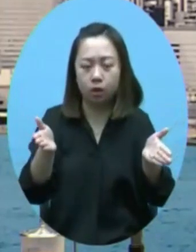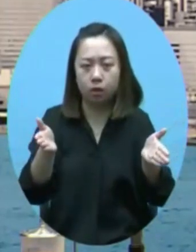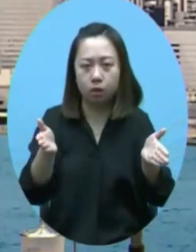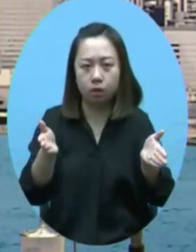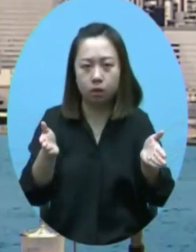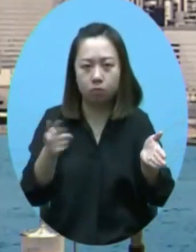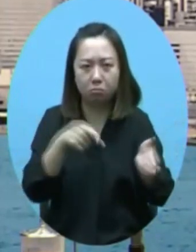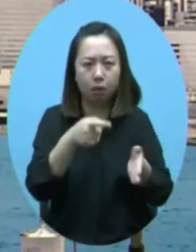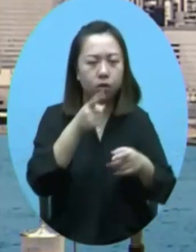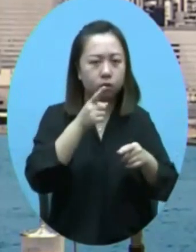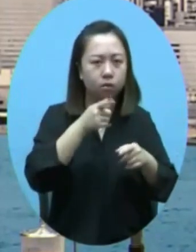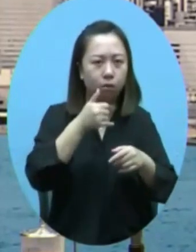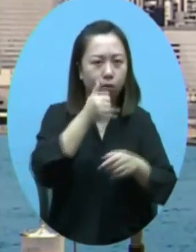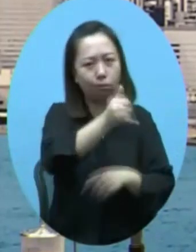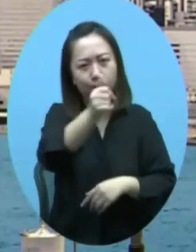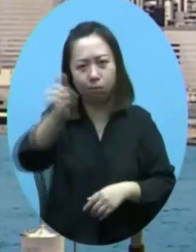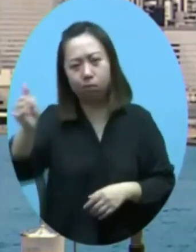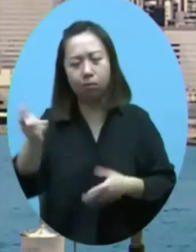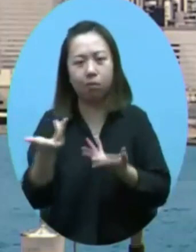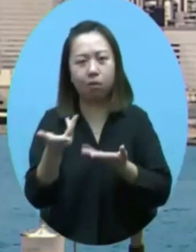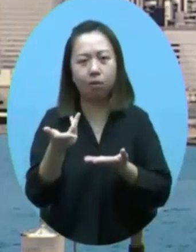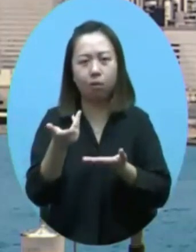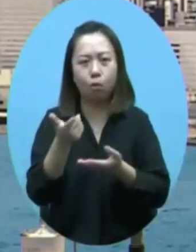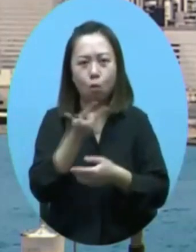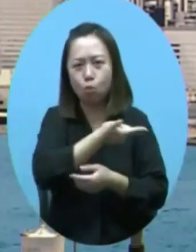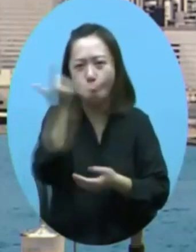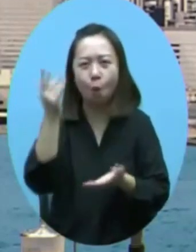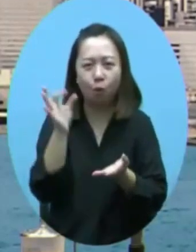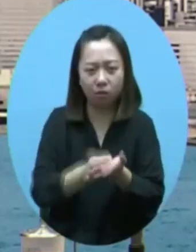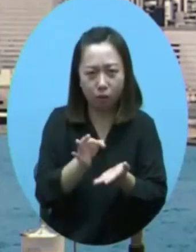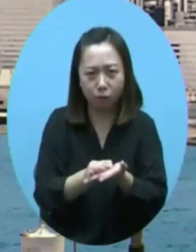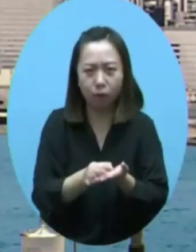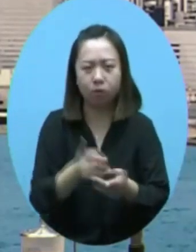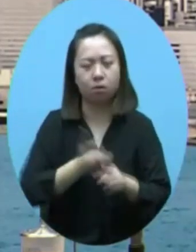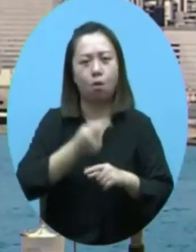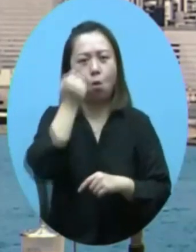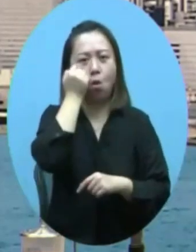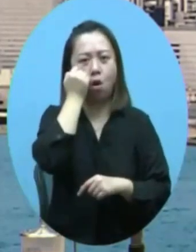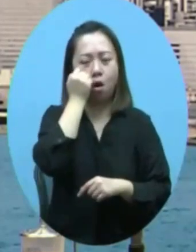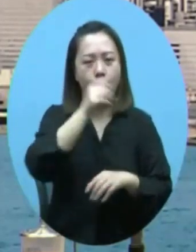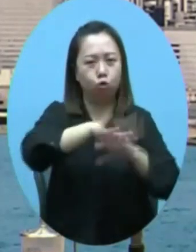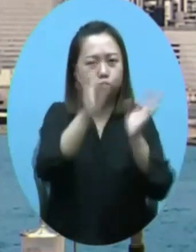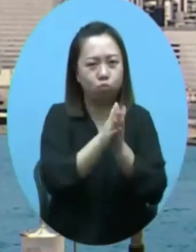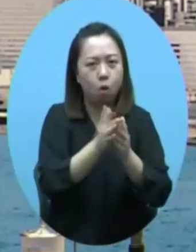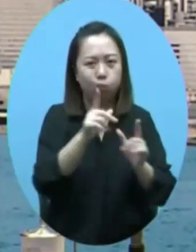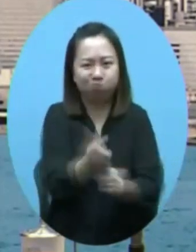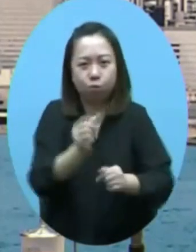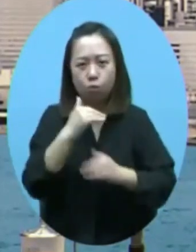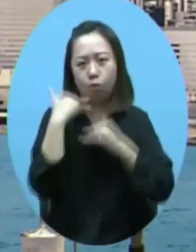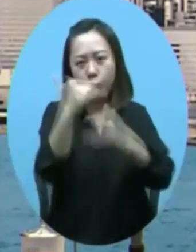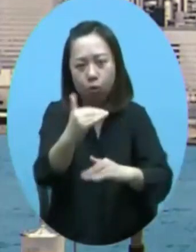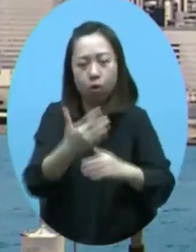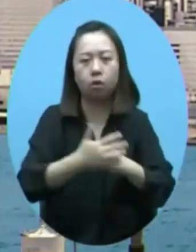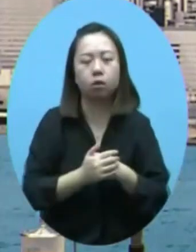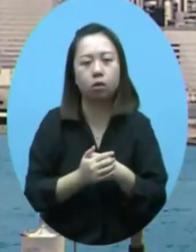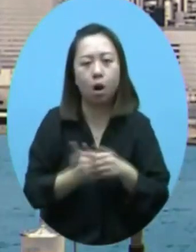quite extensive, and the whereabouts of these cases seem to be going everywhere. I can't just